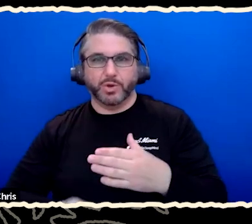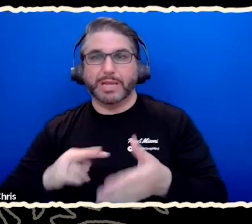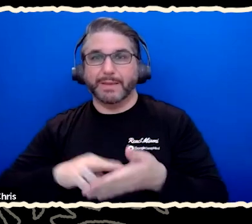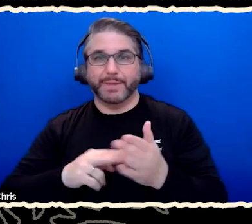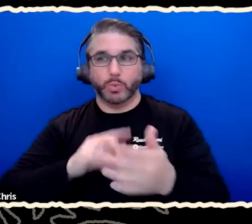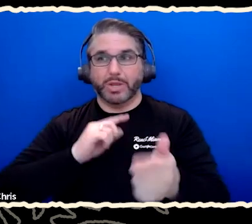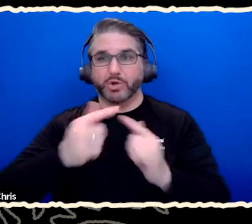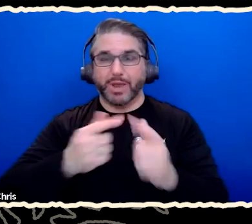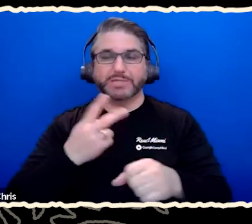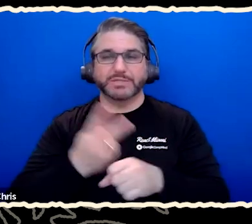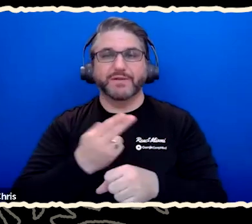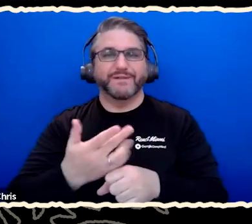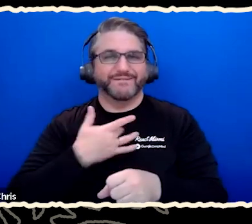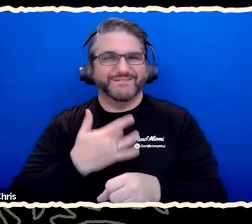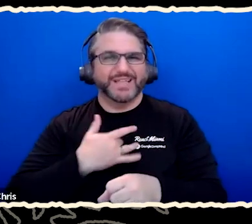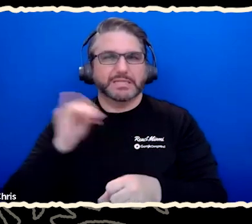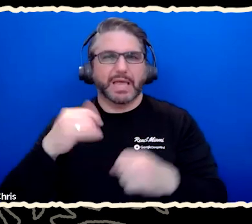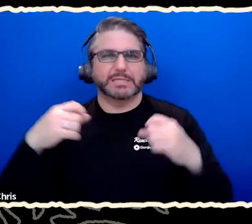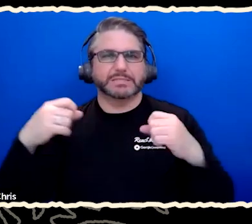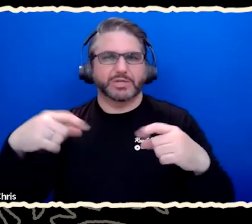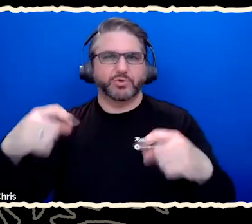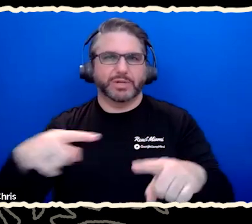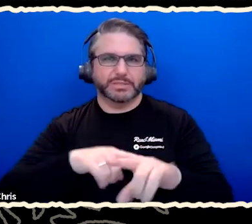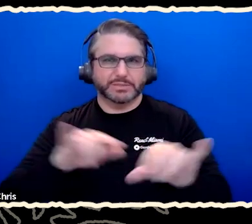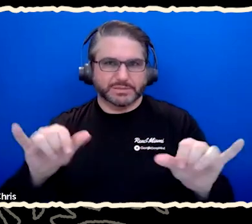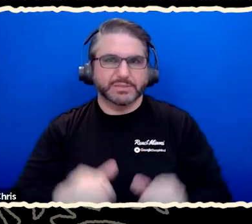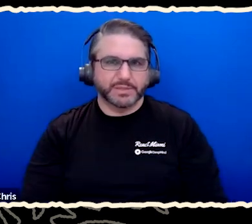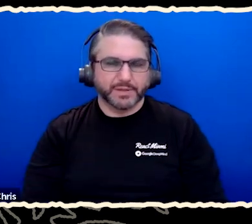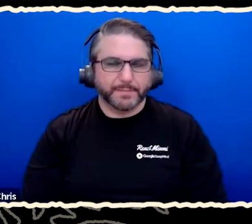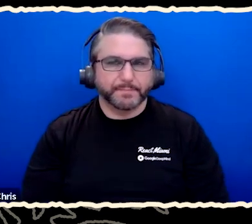still feel synchronous. So that's the goal here, right?